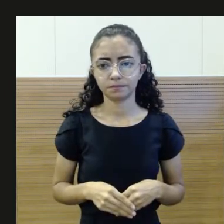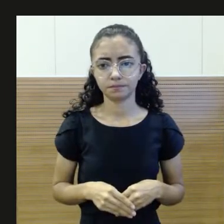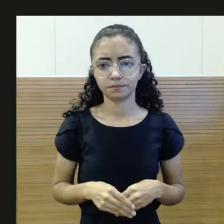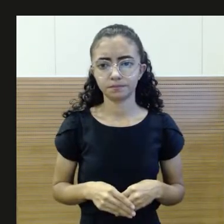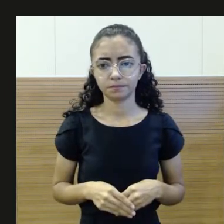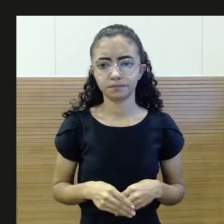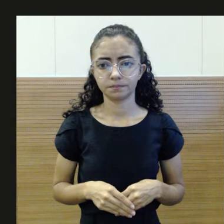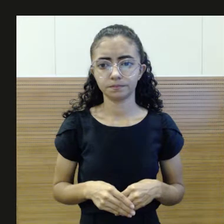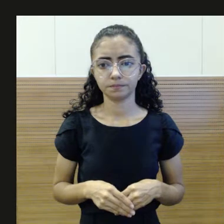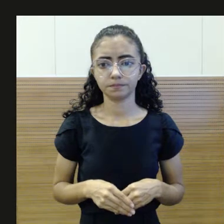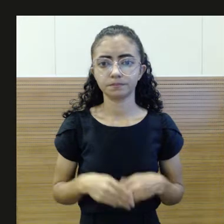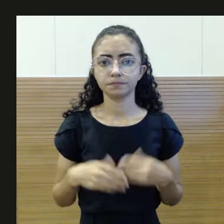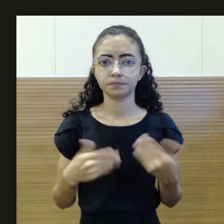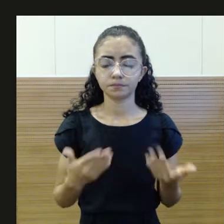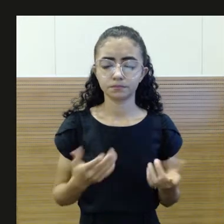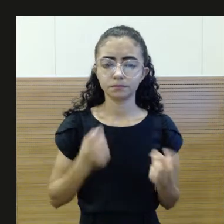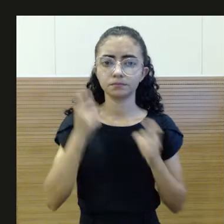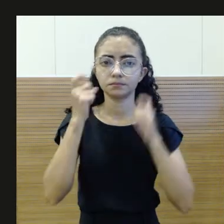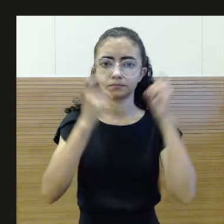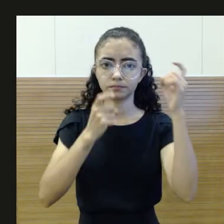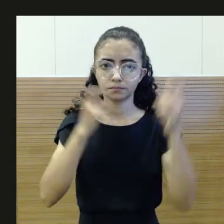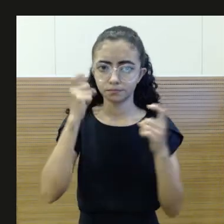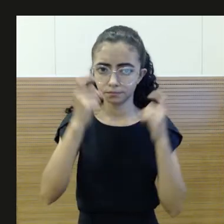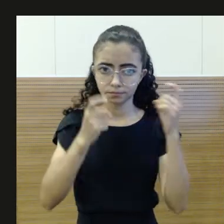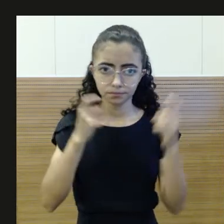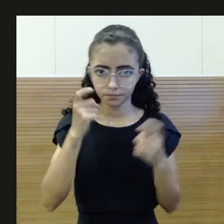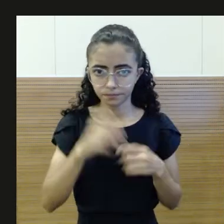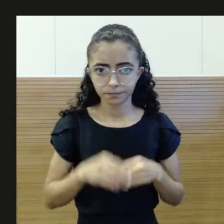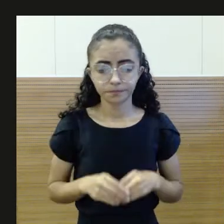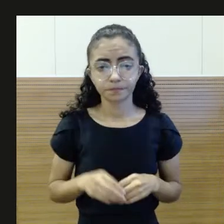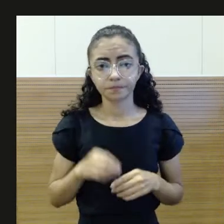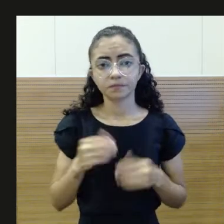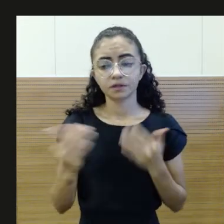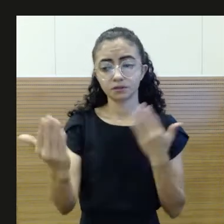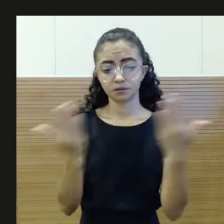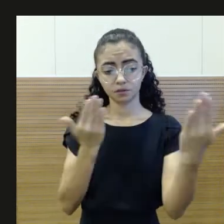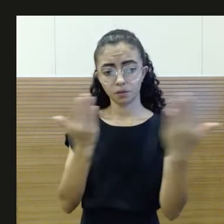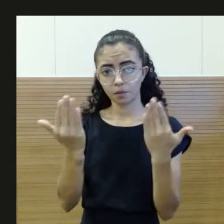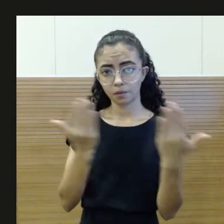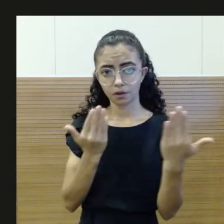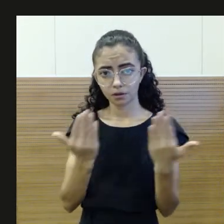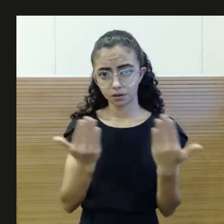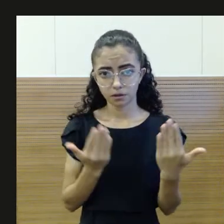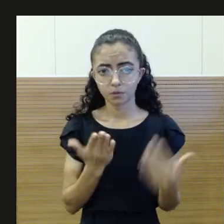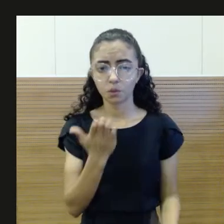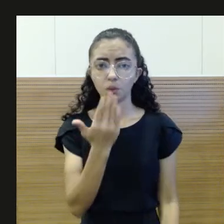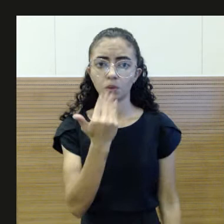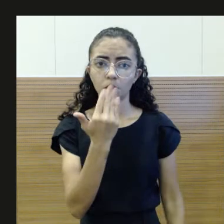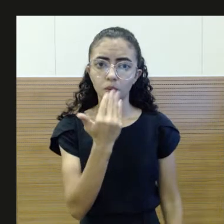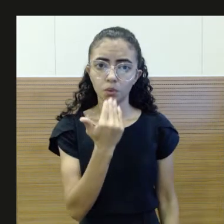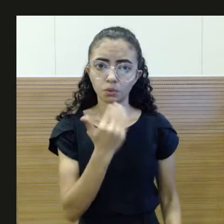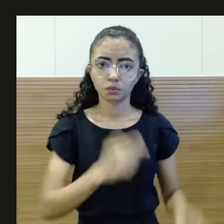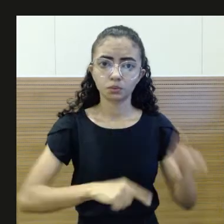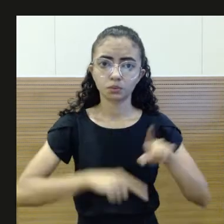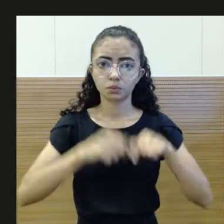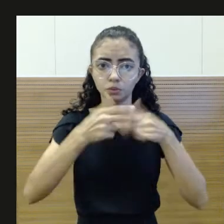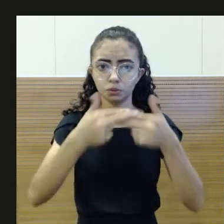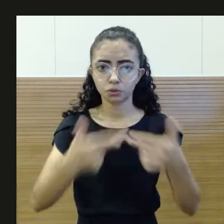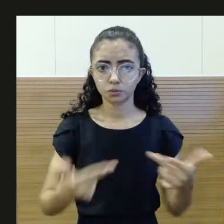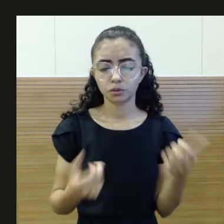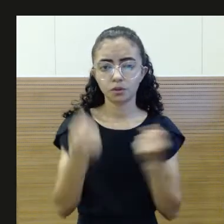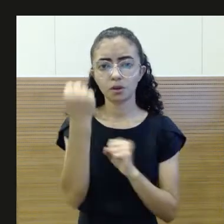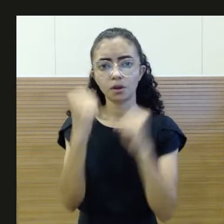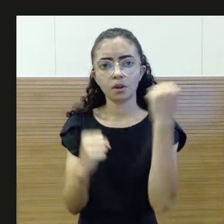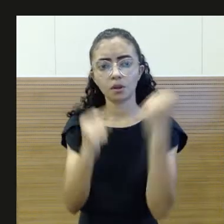comparing as regard ultra-processed foods. What we see that kids and teenagers are eating worse than